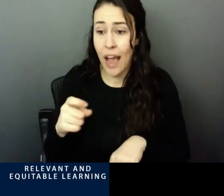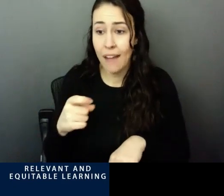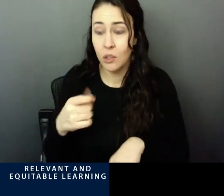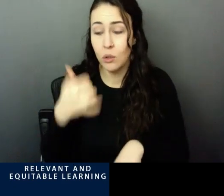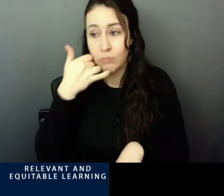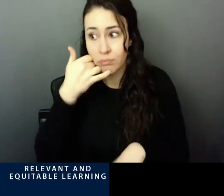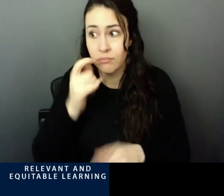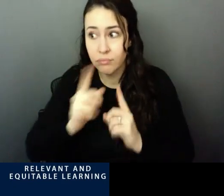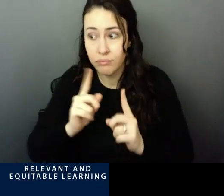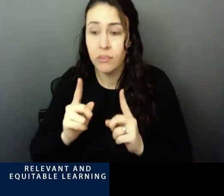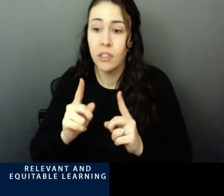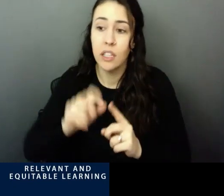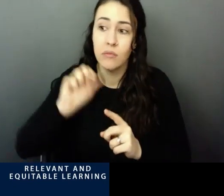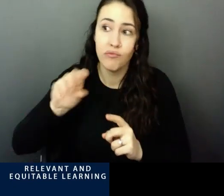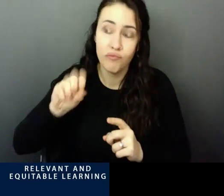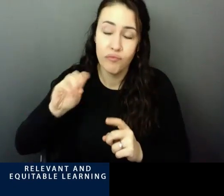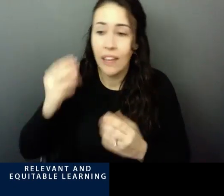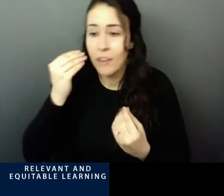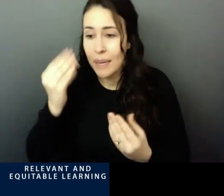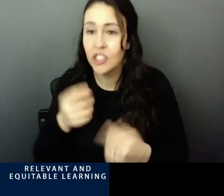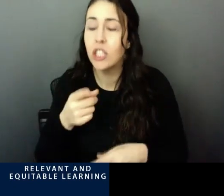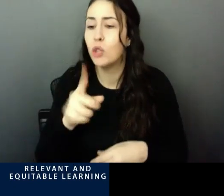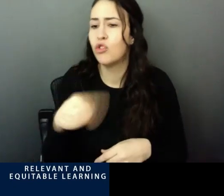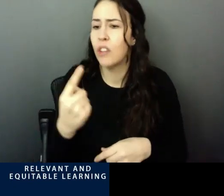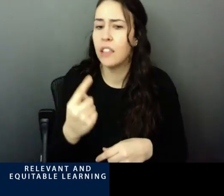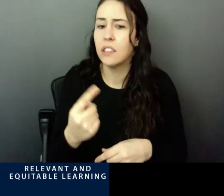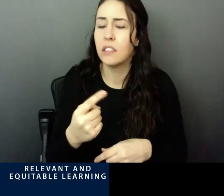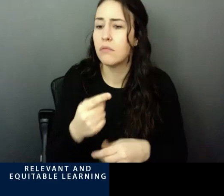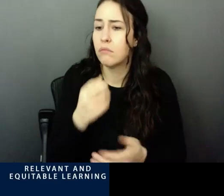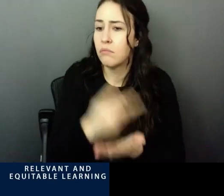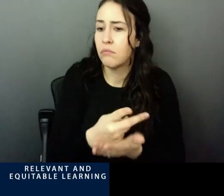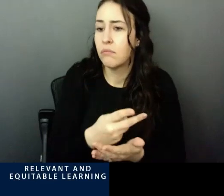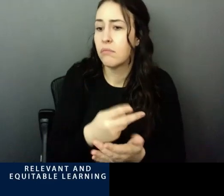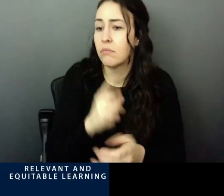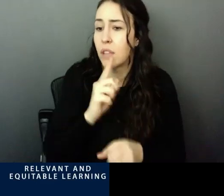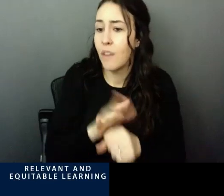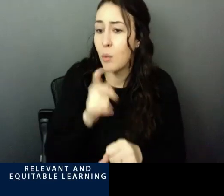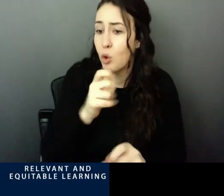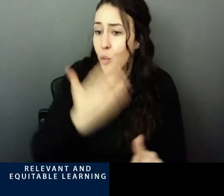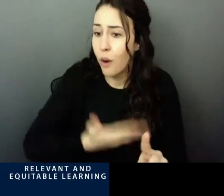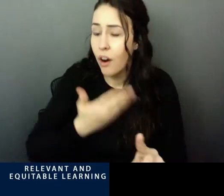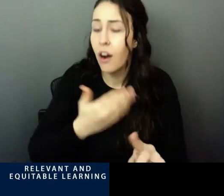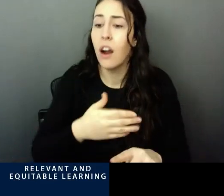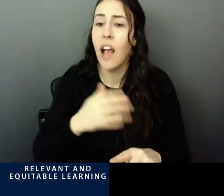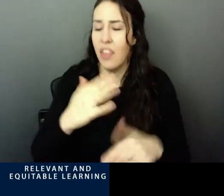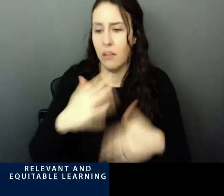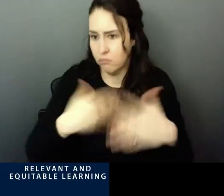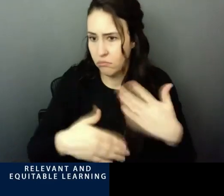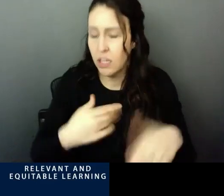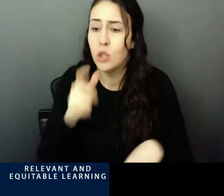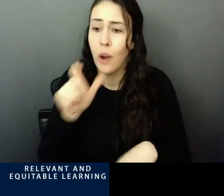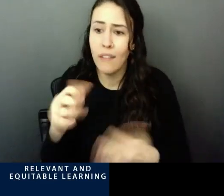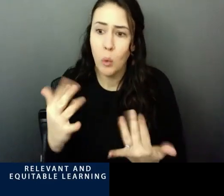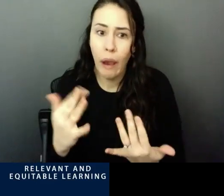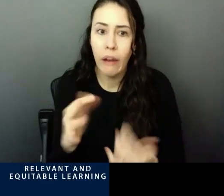You just verify your credentials. You go, you troubleshoot, you do that. The same thing can now happen in financial aid, admissions, and records. So you don't have to wait for